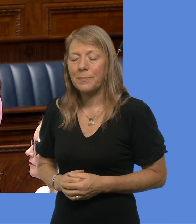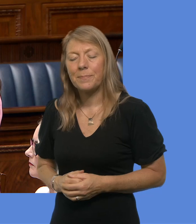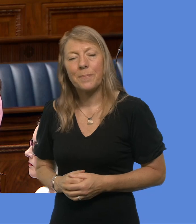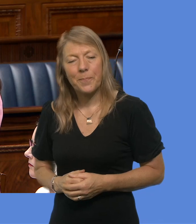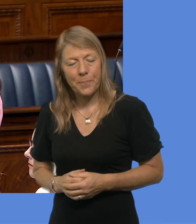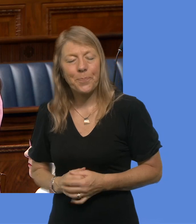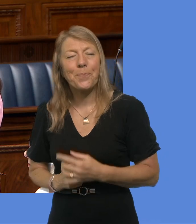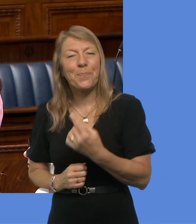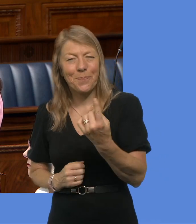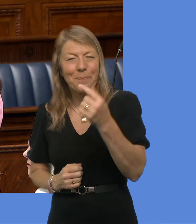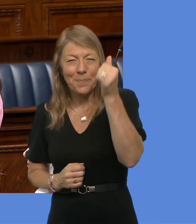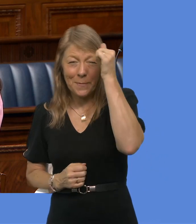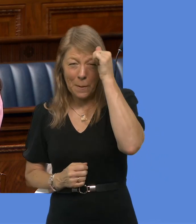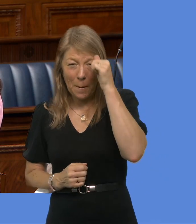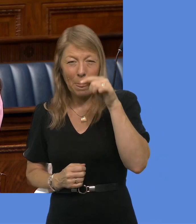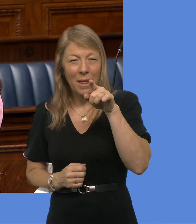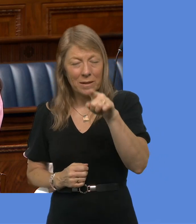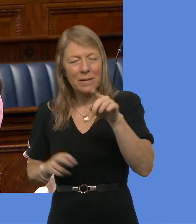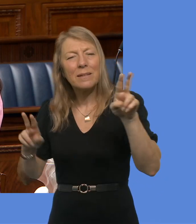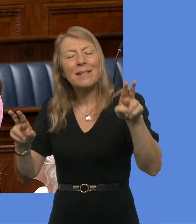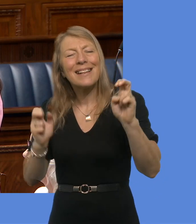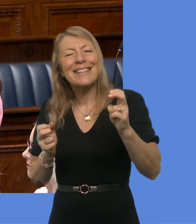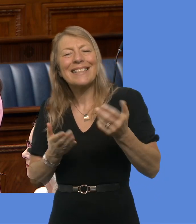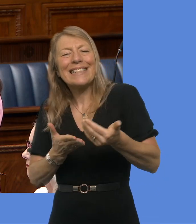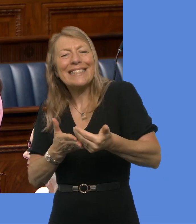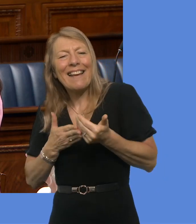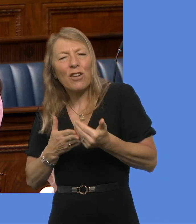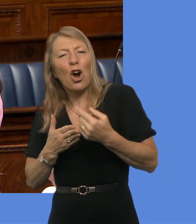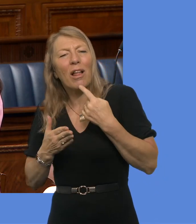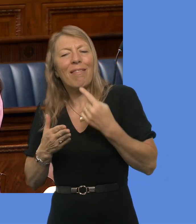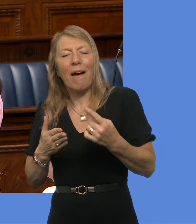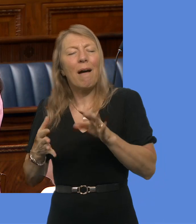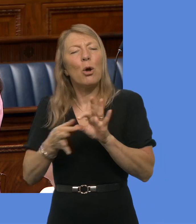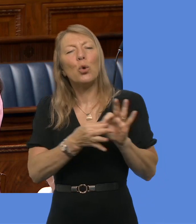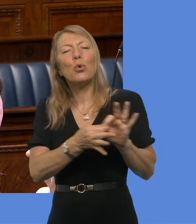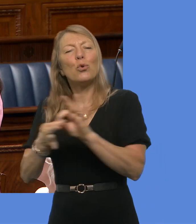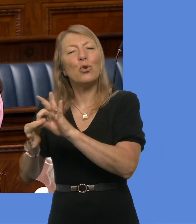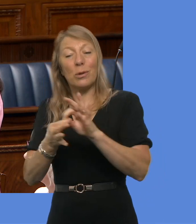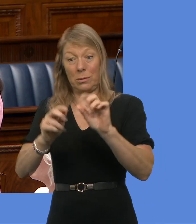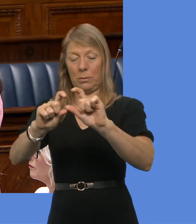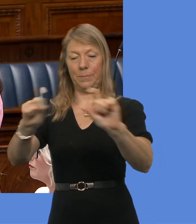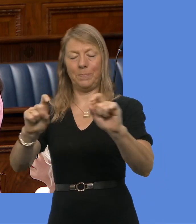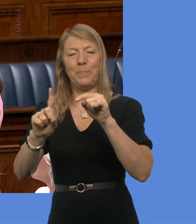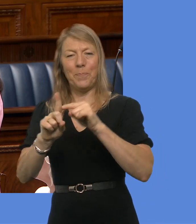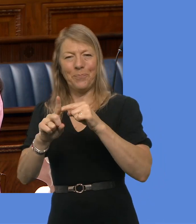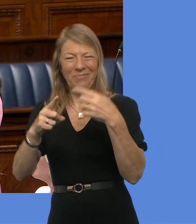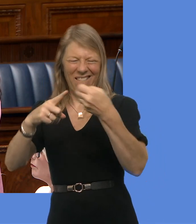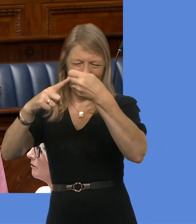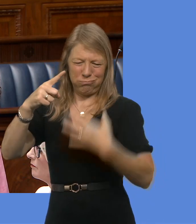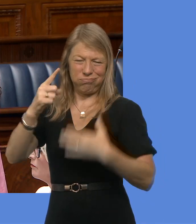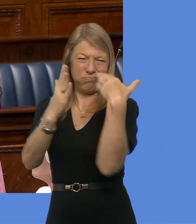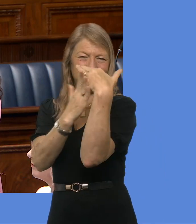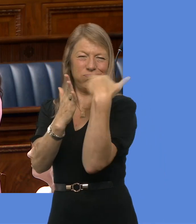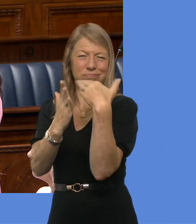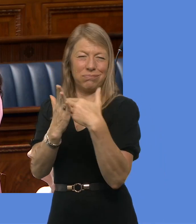the Safeguarding the Union addressed many issues and focused in relation to trade primarily. However, he will also be aware, and it is a matter on the